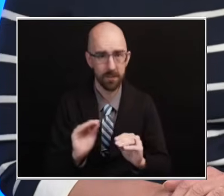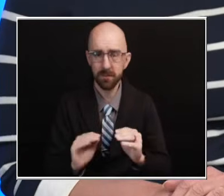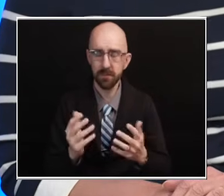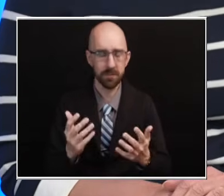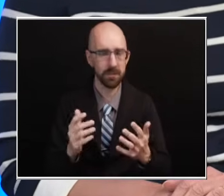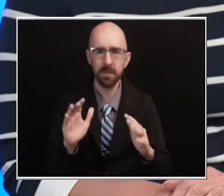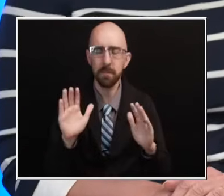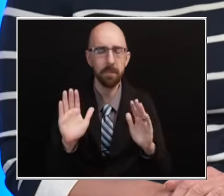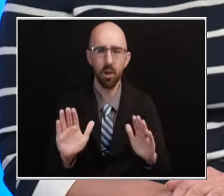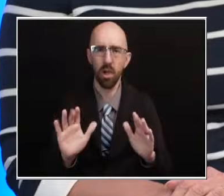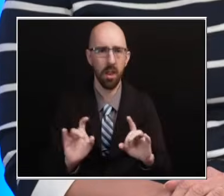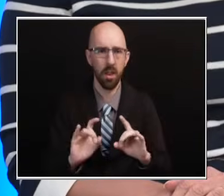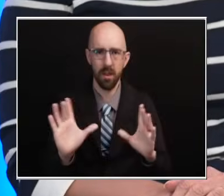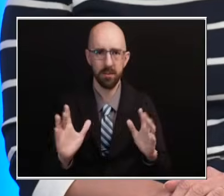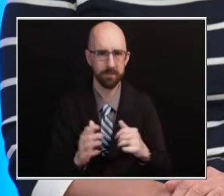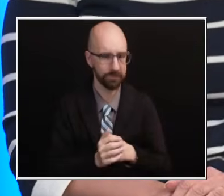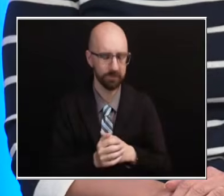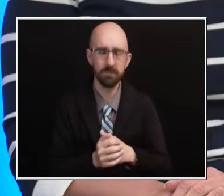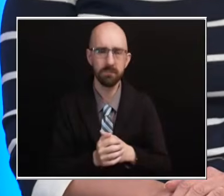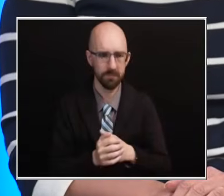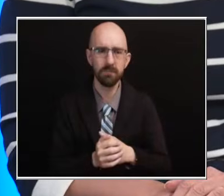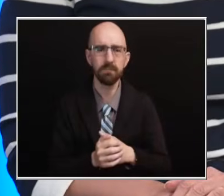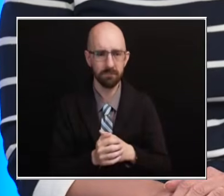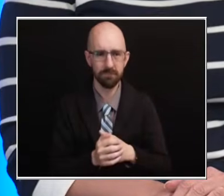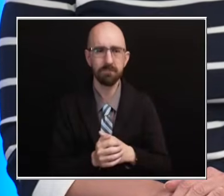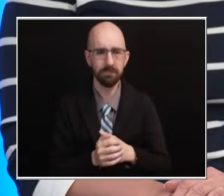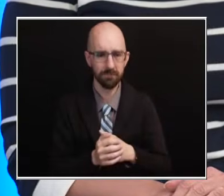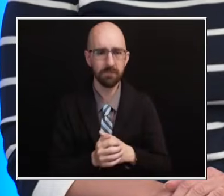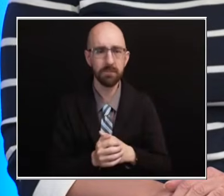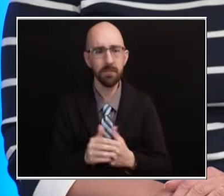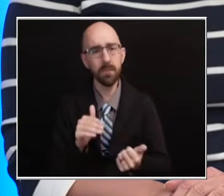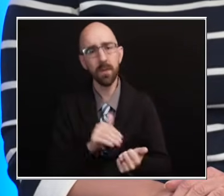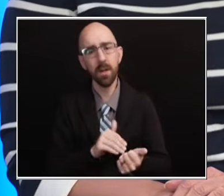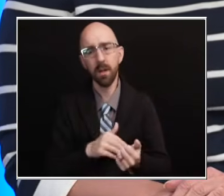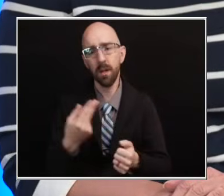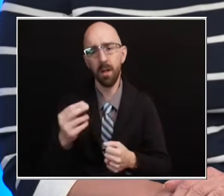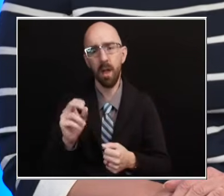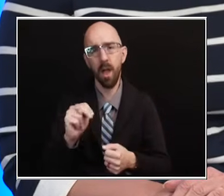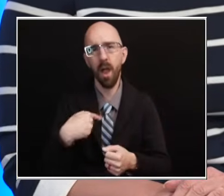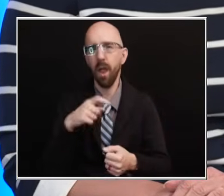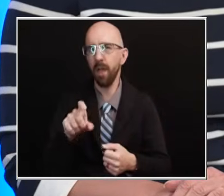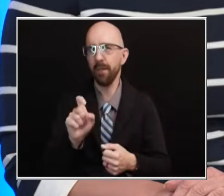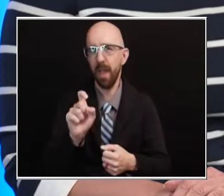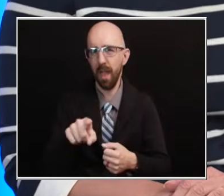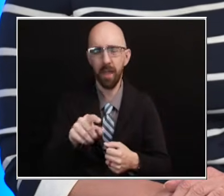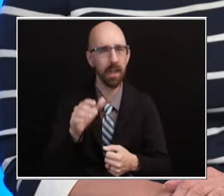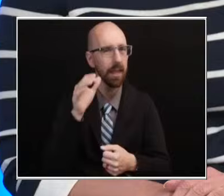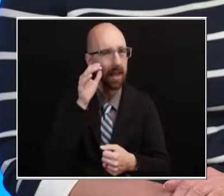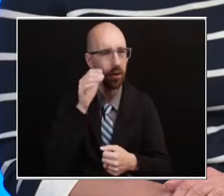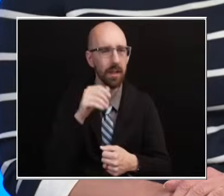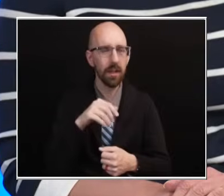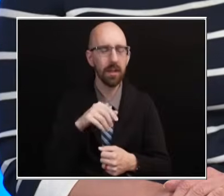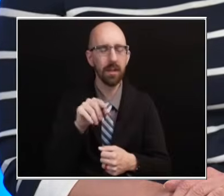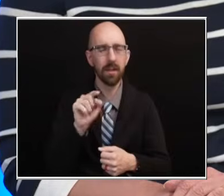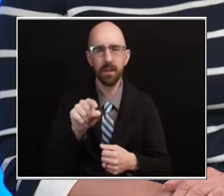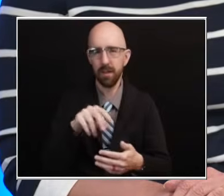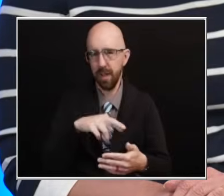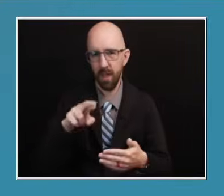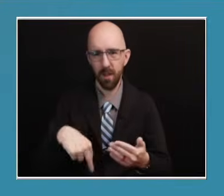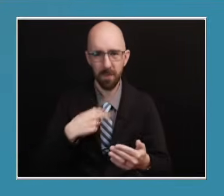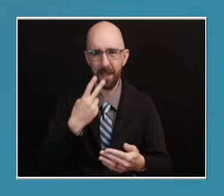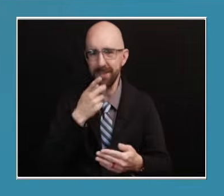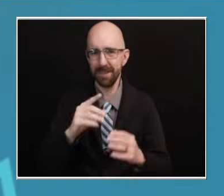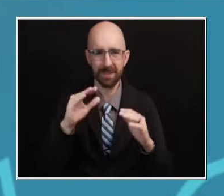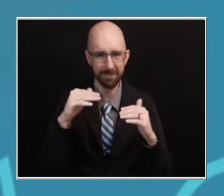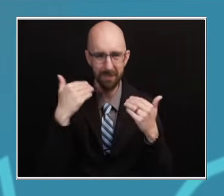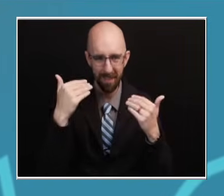miraculous. It was. I bet. Yeah. I bet. Dr. Hahn, I have to ask you, just hearing this outcome, I see the smile on your